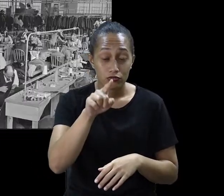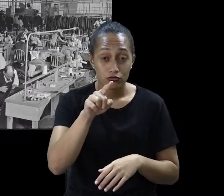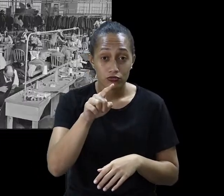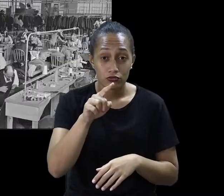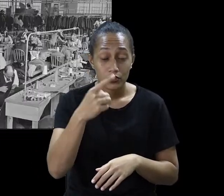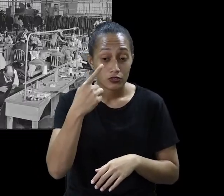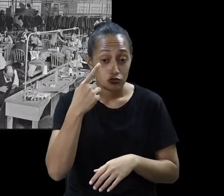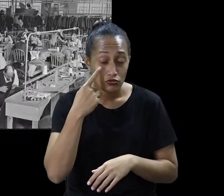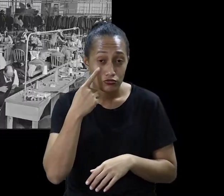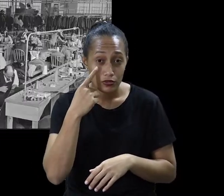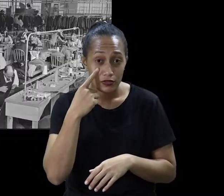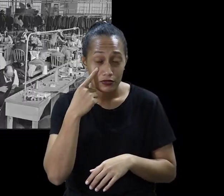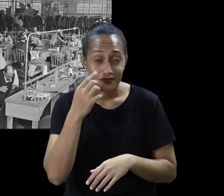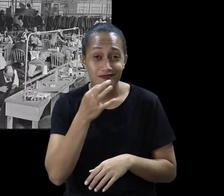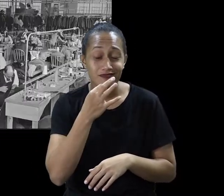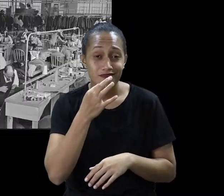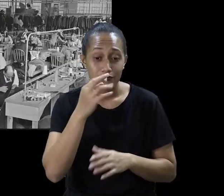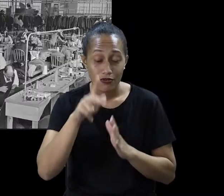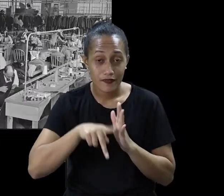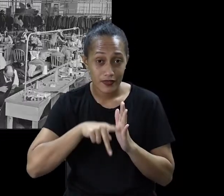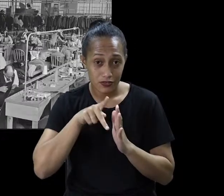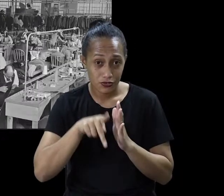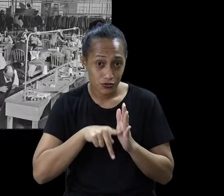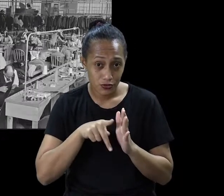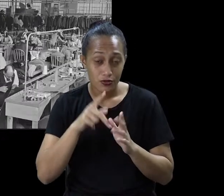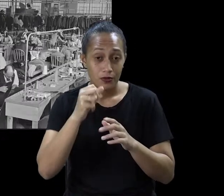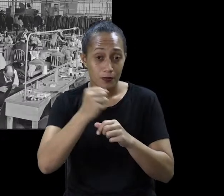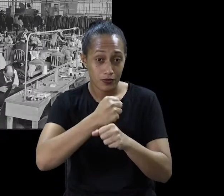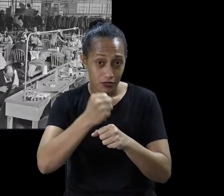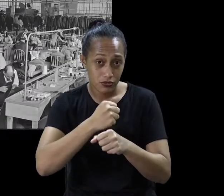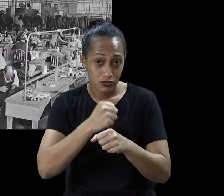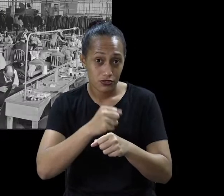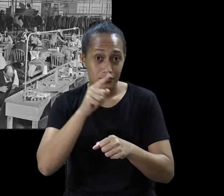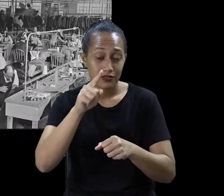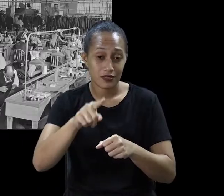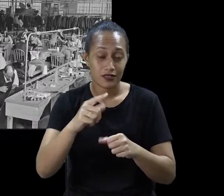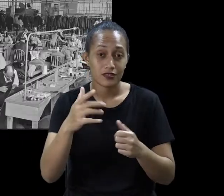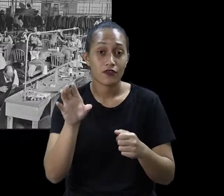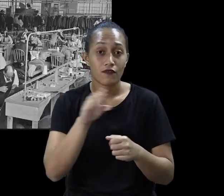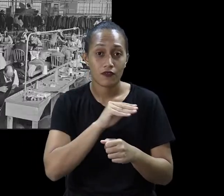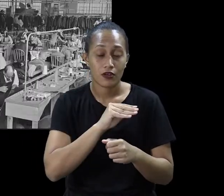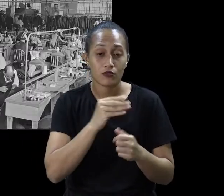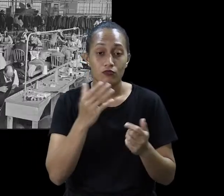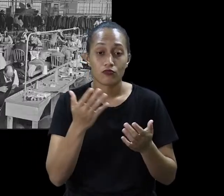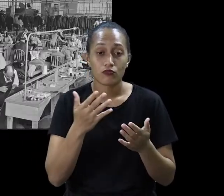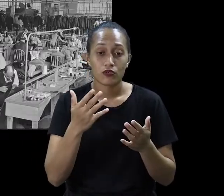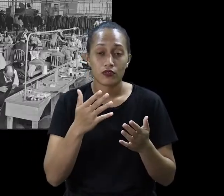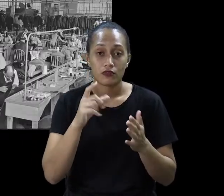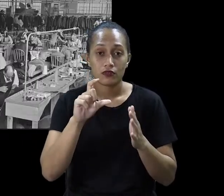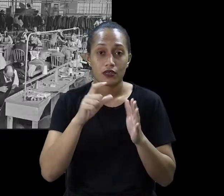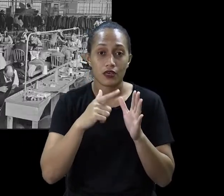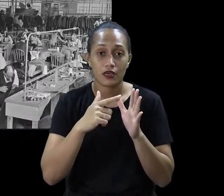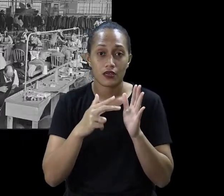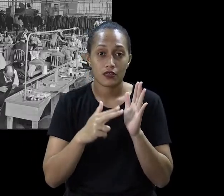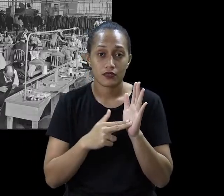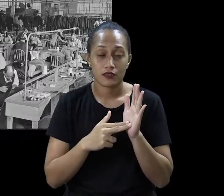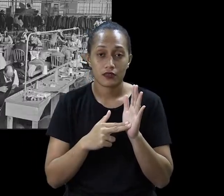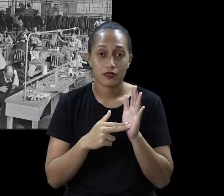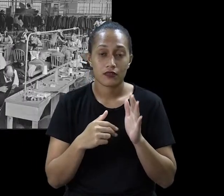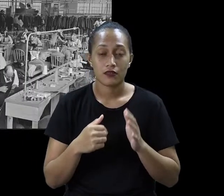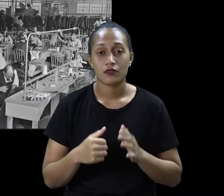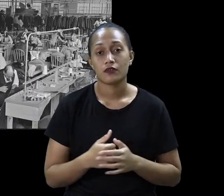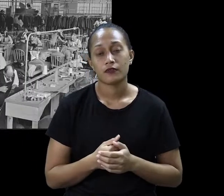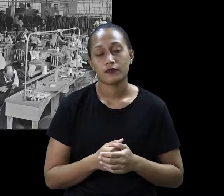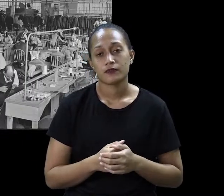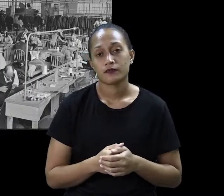to build a factory or if you need to farm, you need land to do so. And you can see that in this example here where we see a